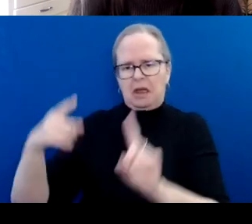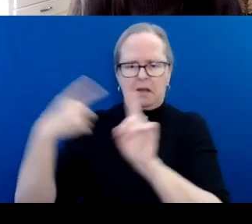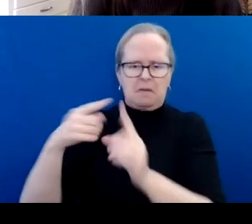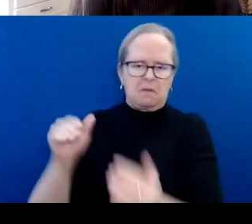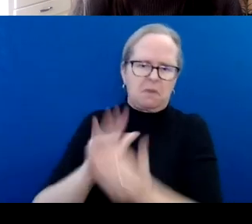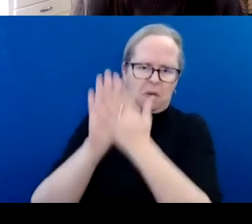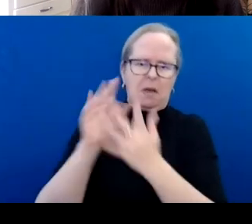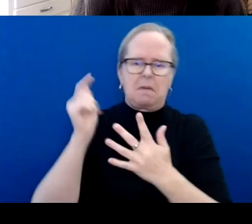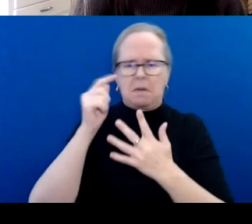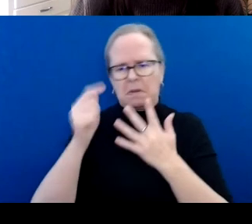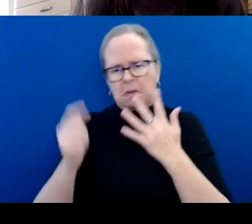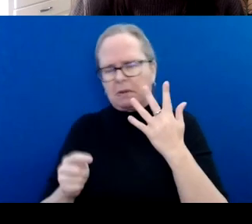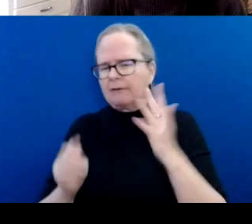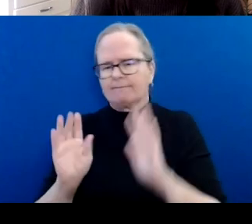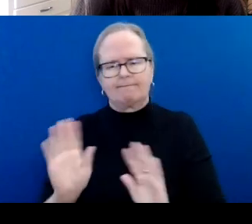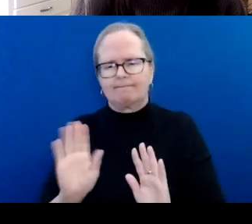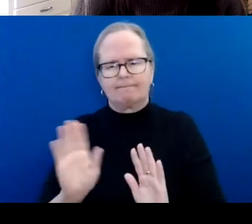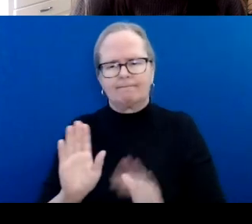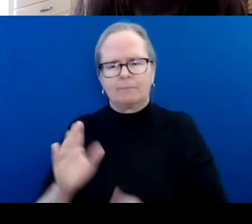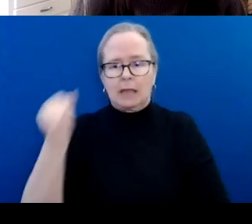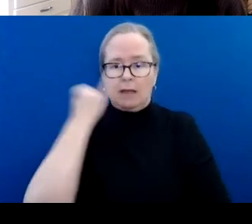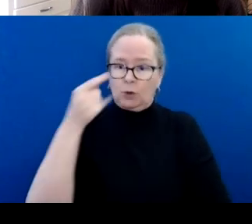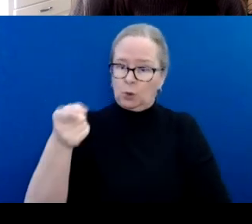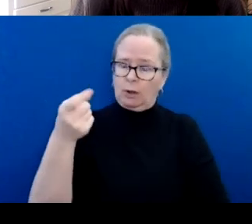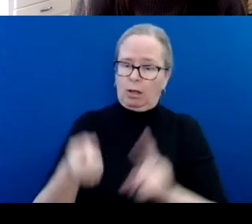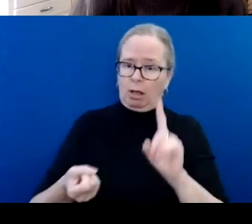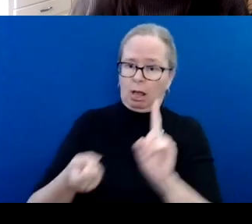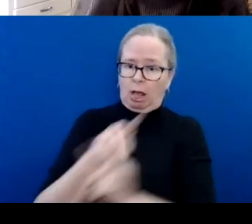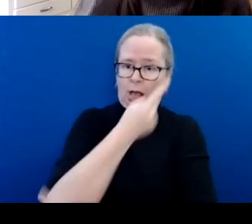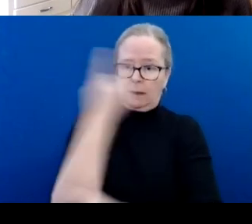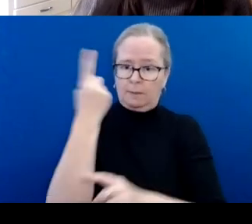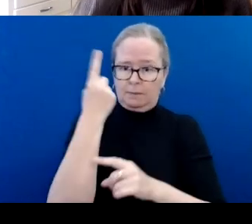unique to your discipline or practice, be sure to define it.